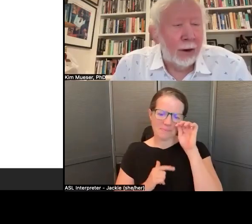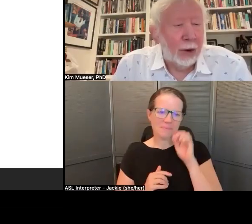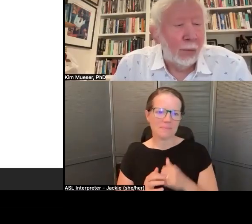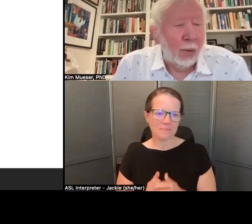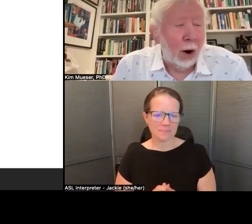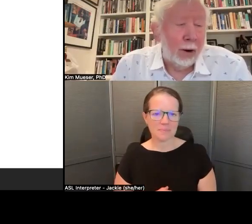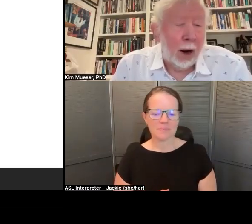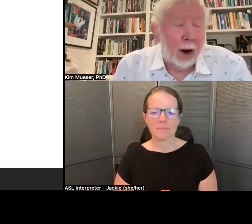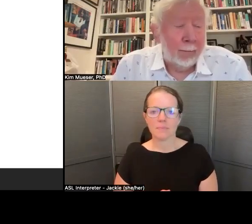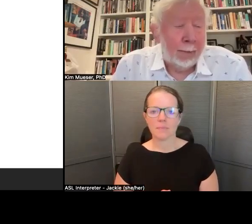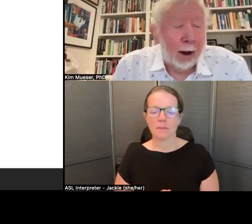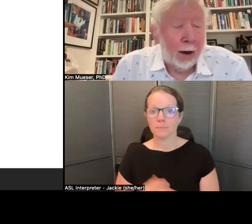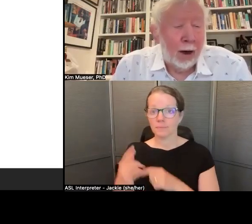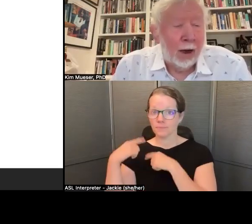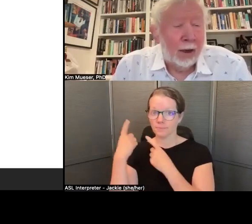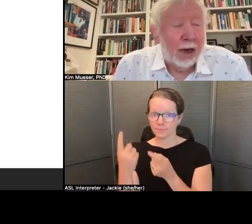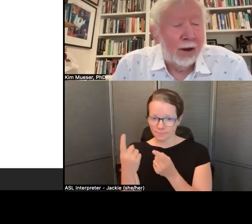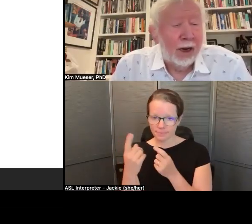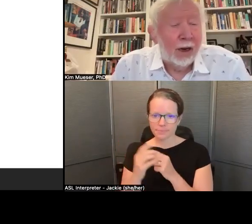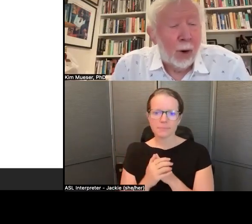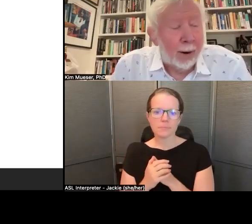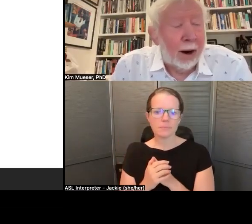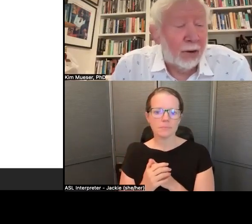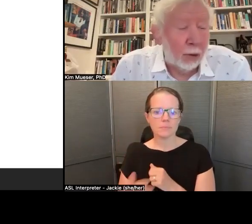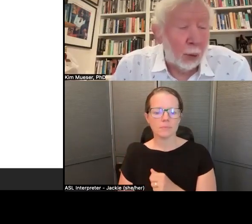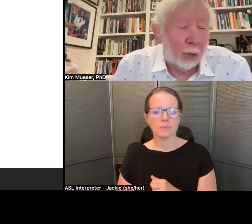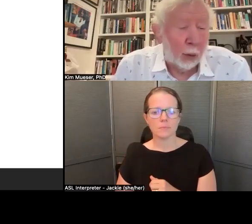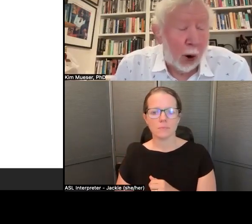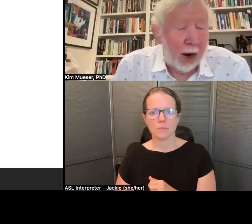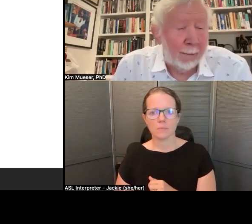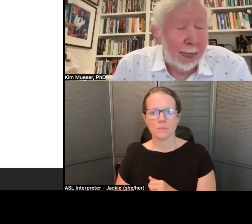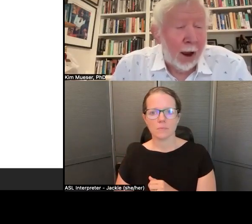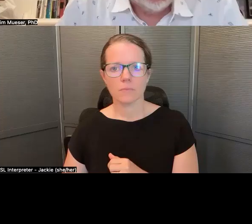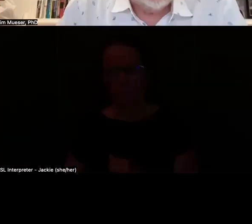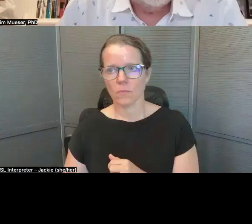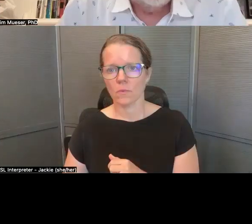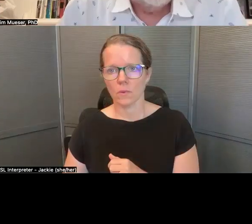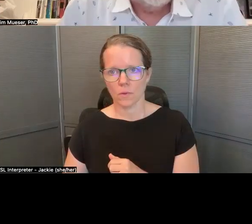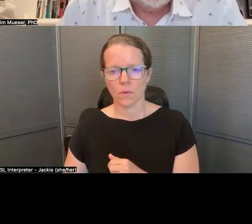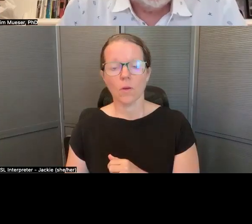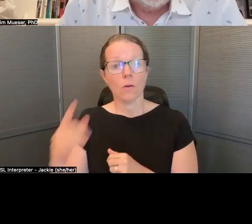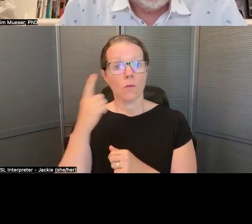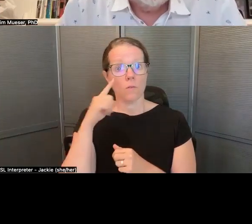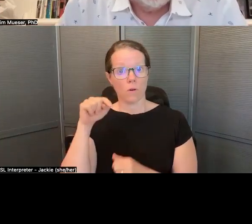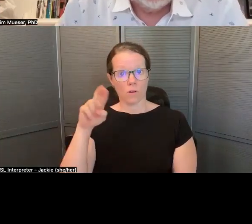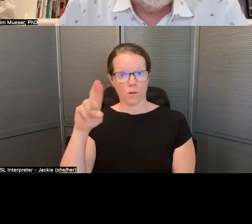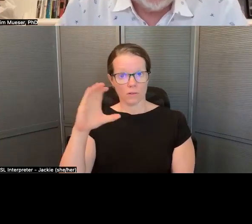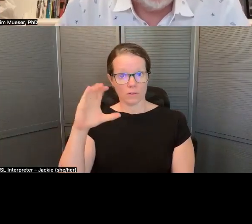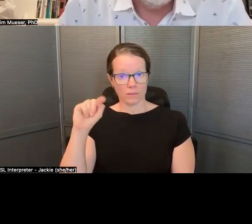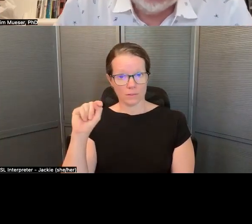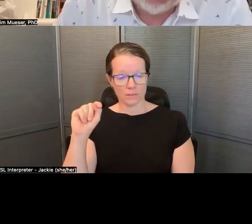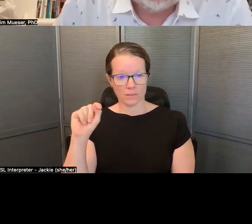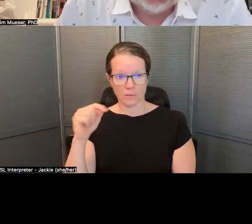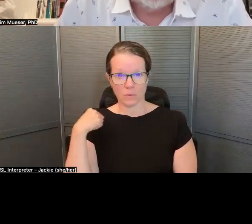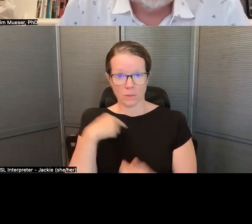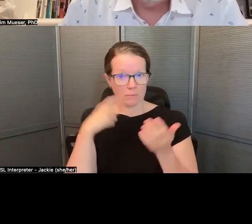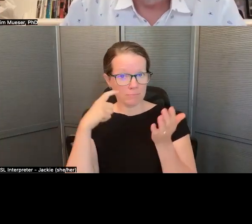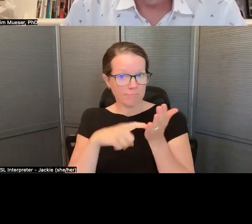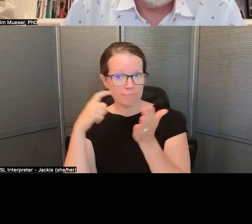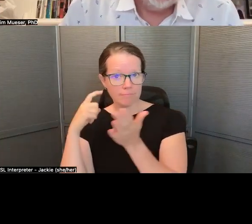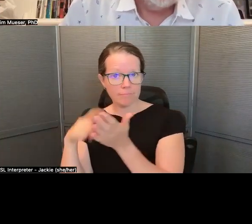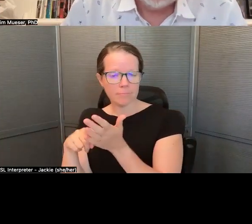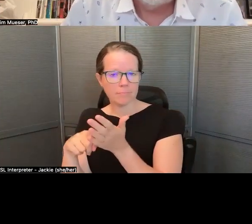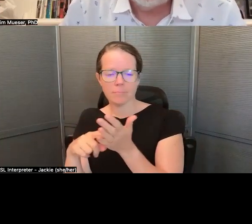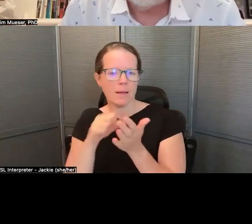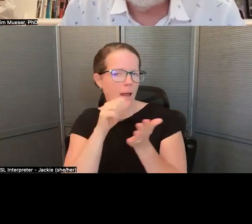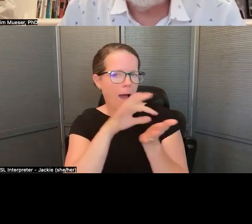And so far, in the randomized controlled trial, we have seen, if you don't even count makeup sessions, we do try